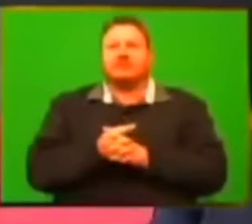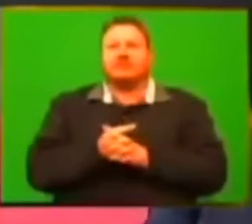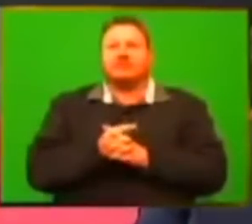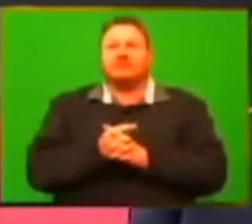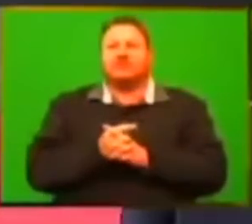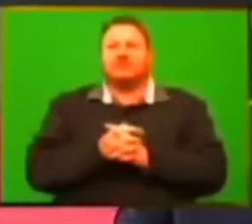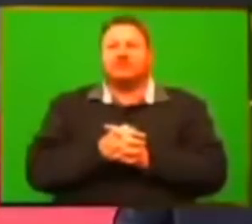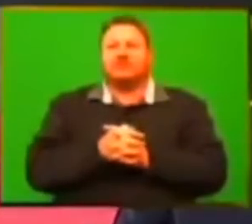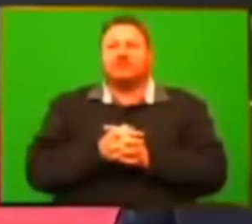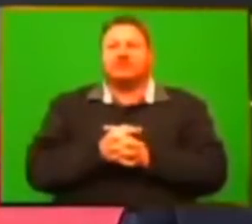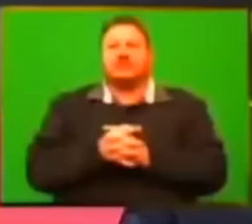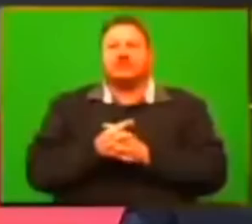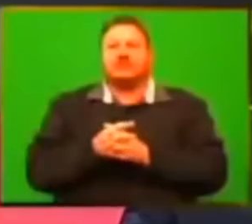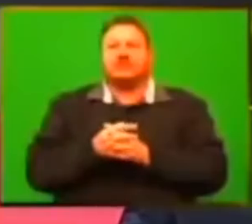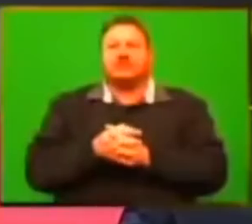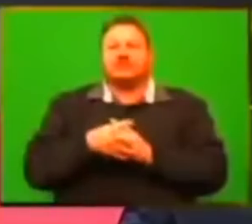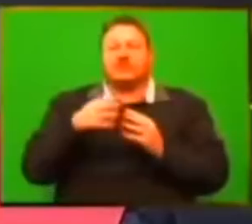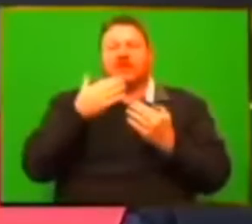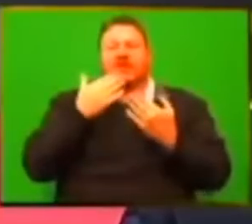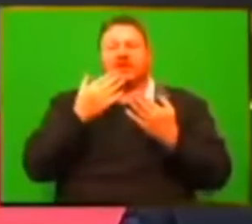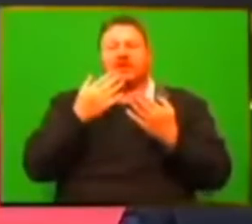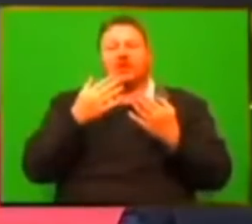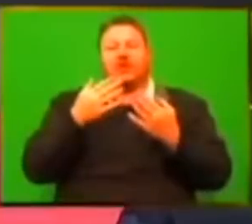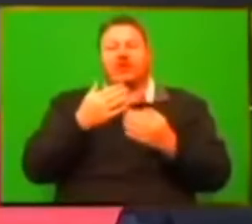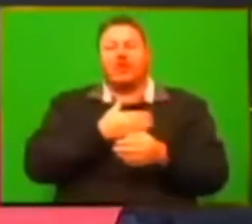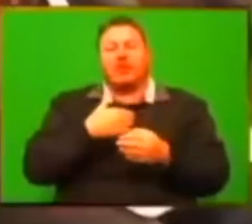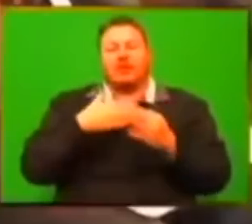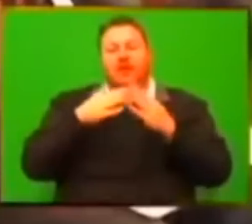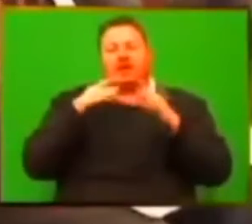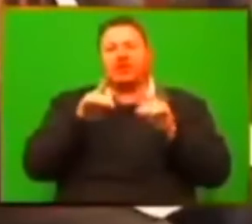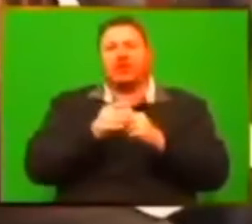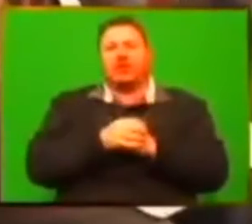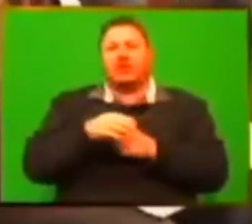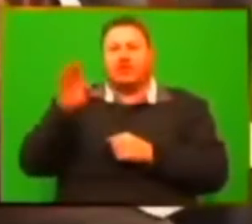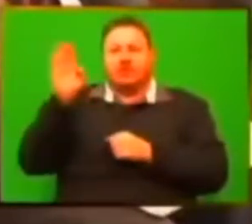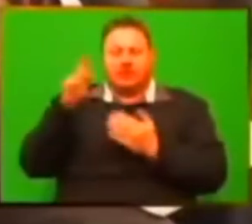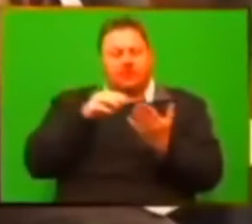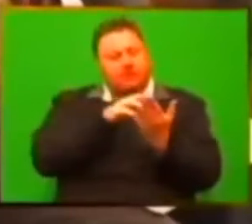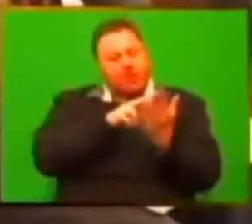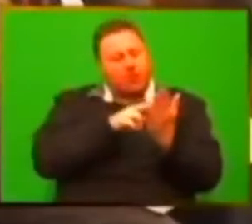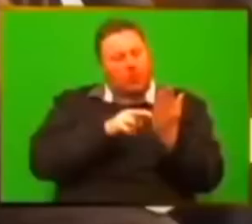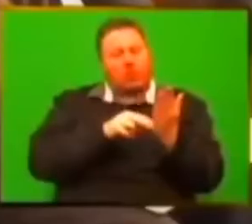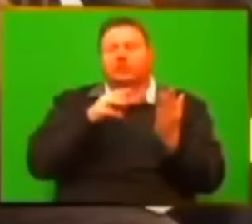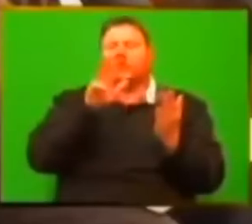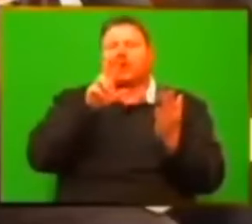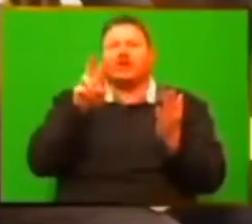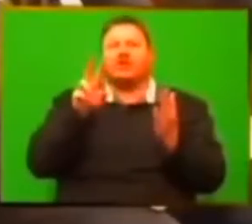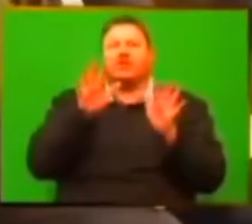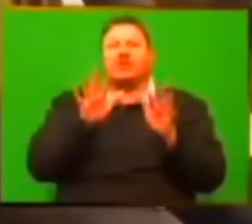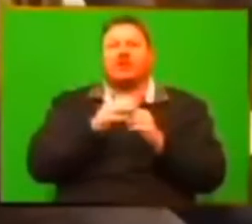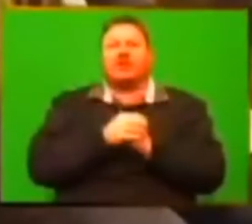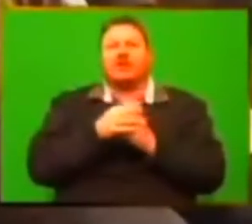Withdraw what? Thank you, Madam House Chair. Madam House Chair, I rise on a point of order in terms of Rule 92.10,